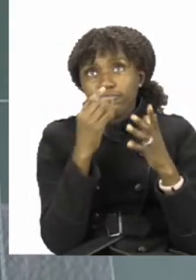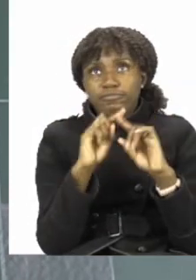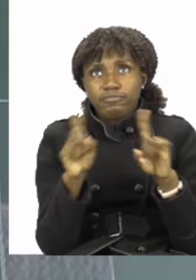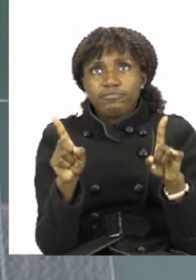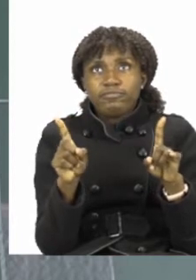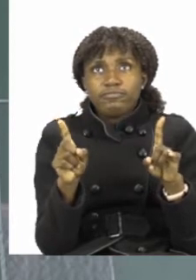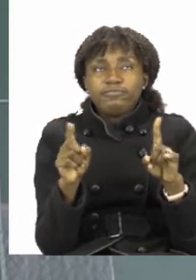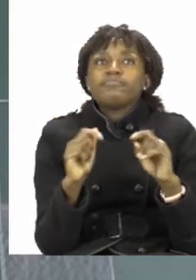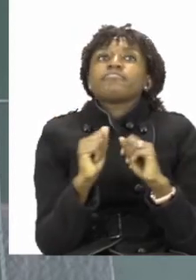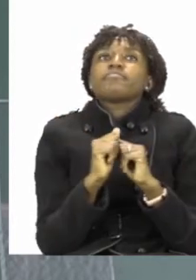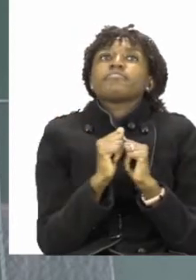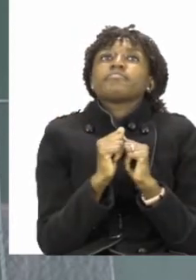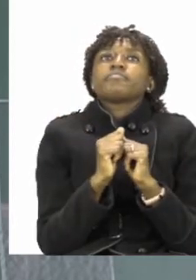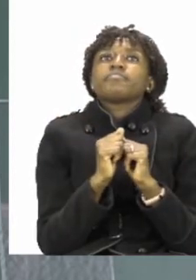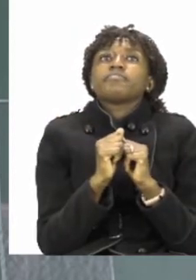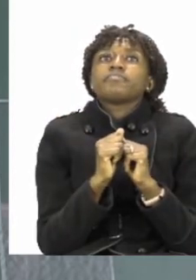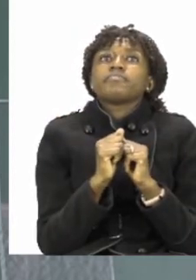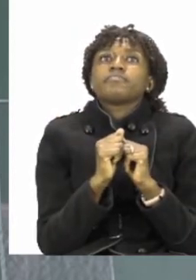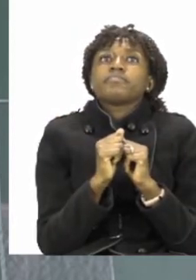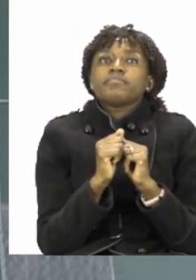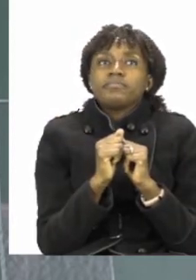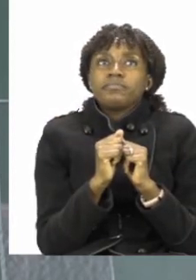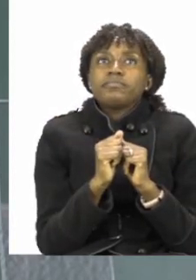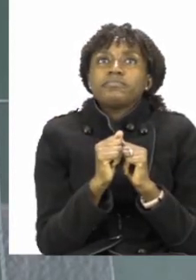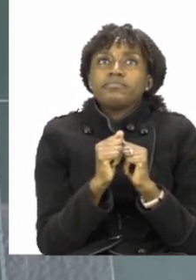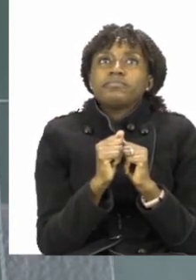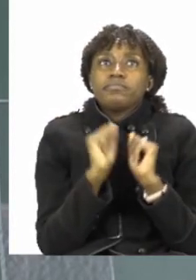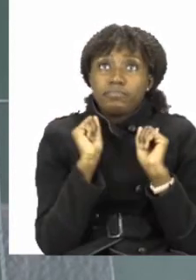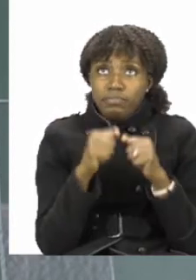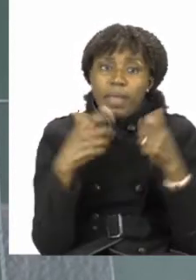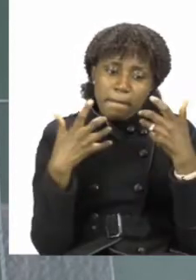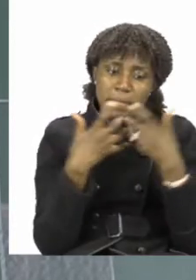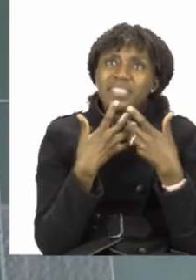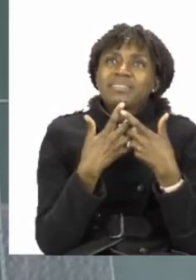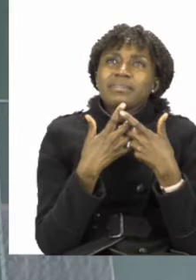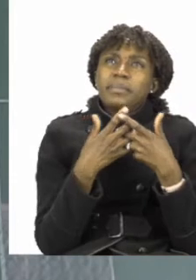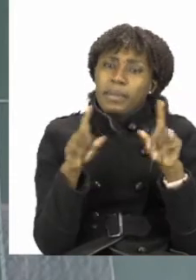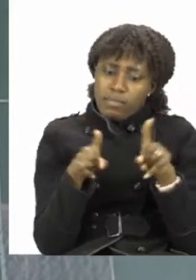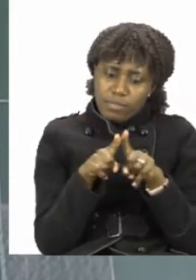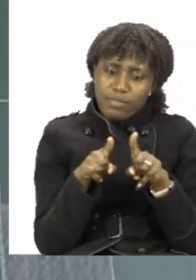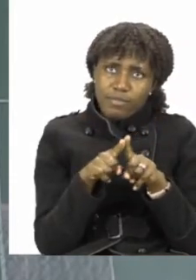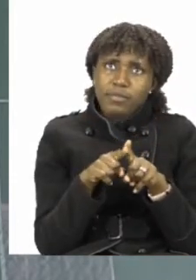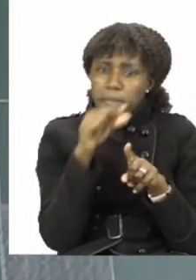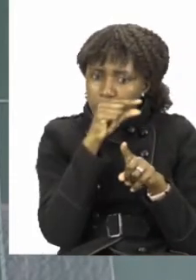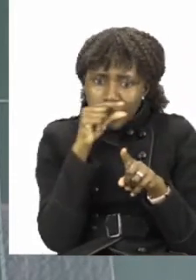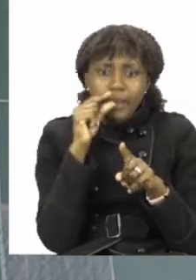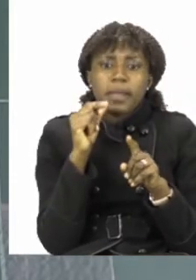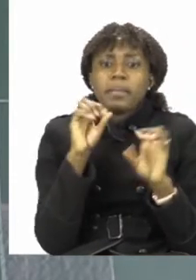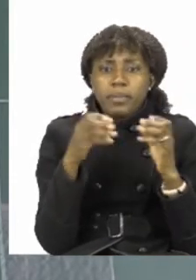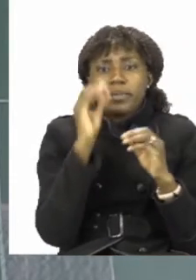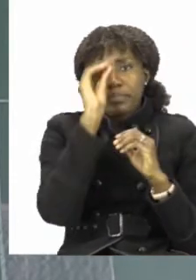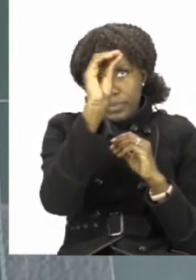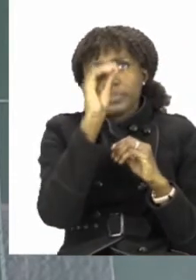different types. So you have to make sure that every single type of flower has its own bar